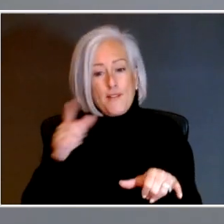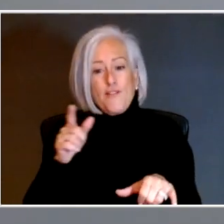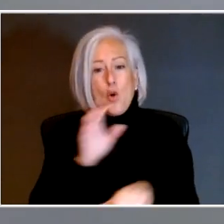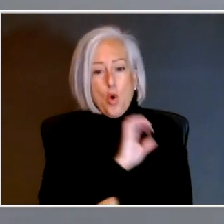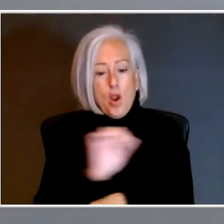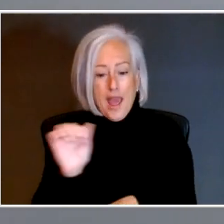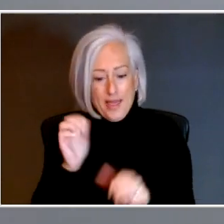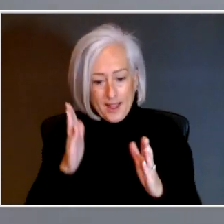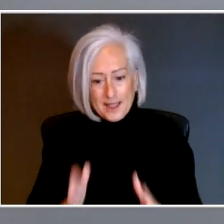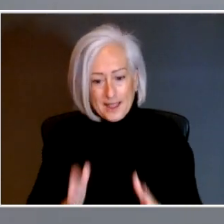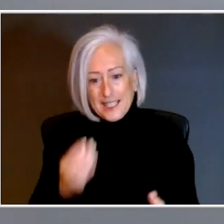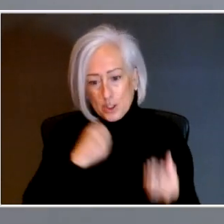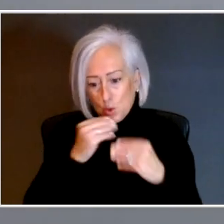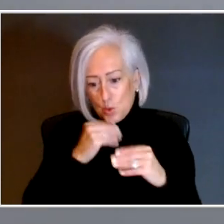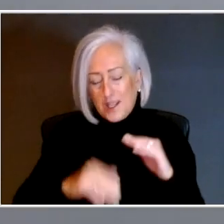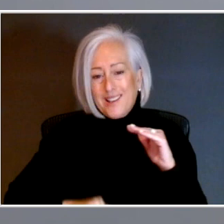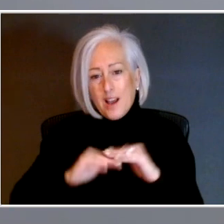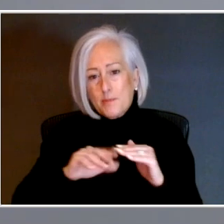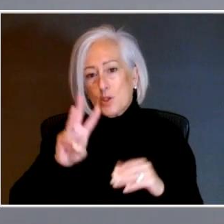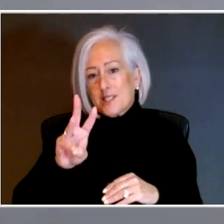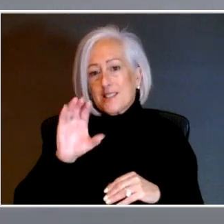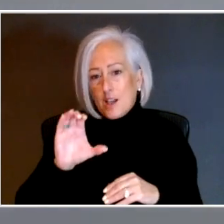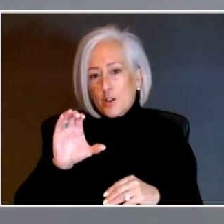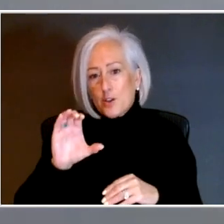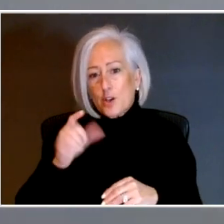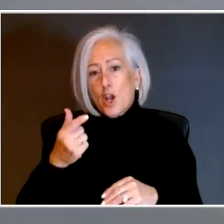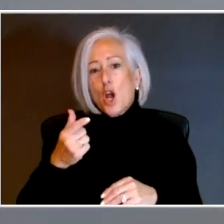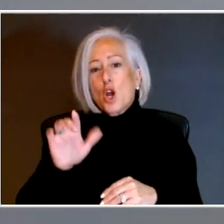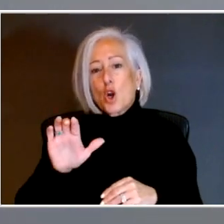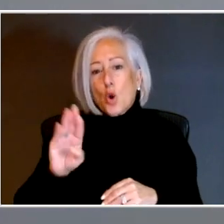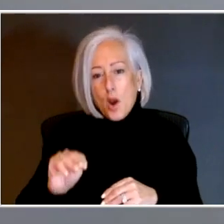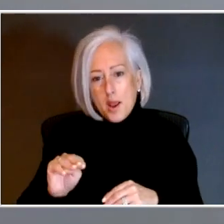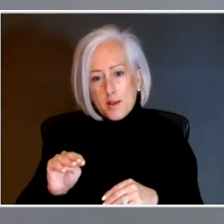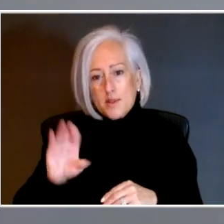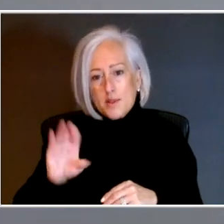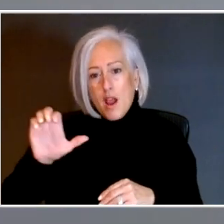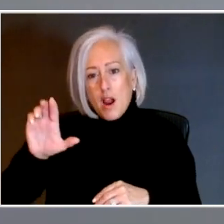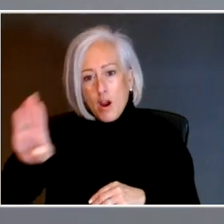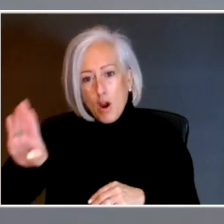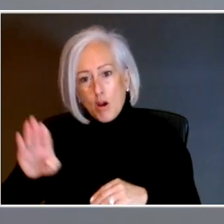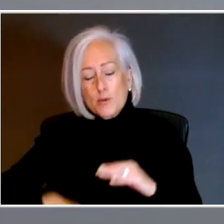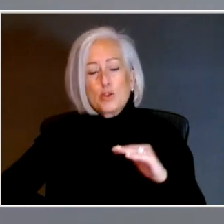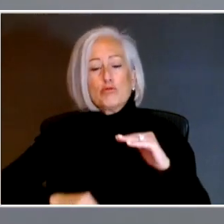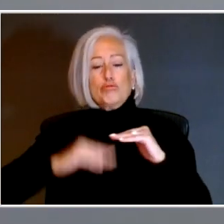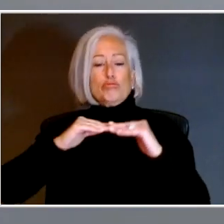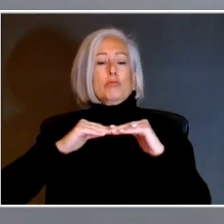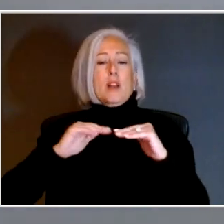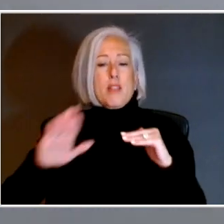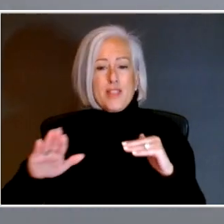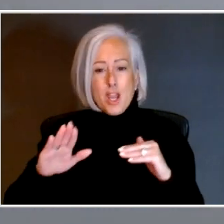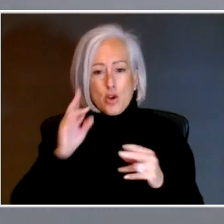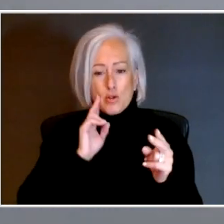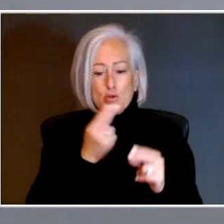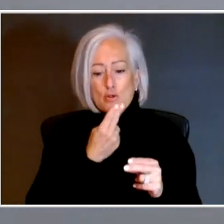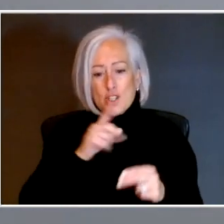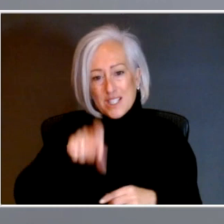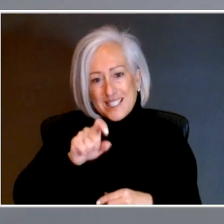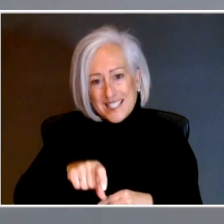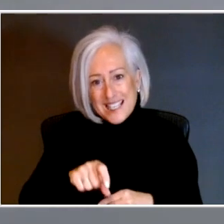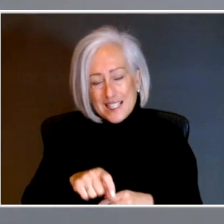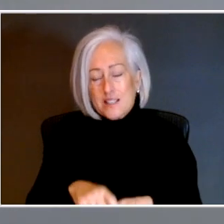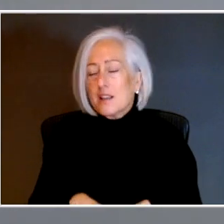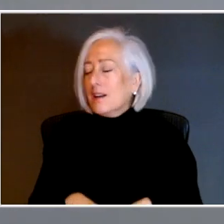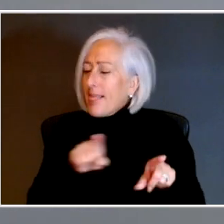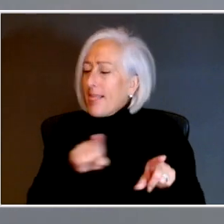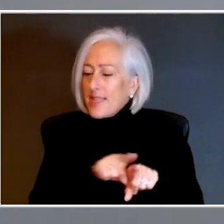600 grams of carbohydrates each day to maximize their nutrition needs. And going off of that too, sort of this idea of sugar or